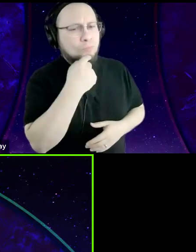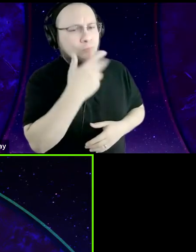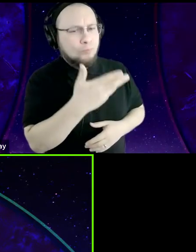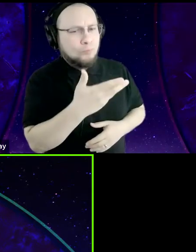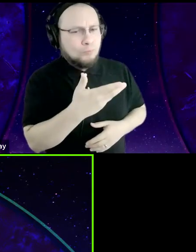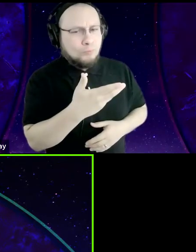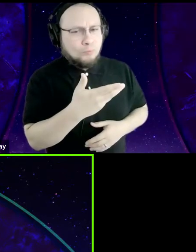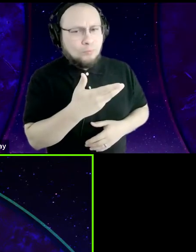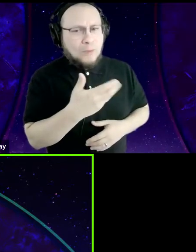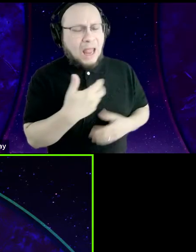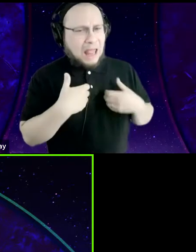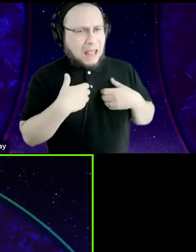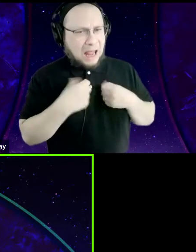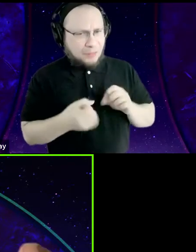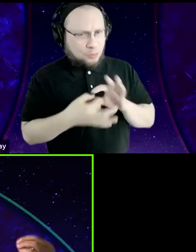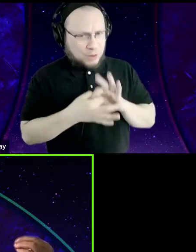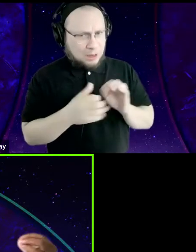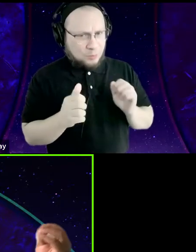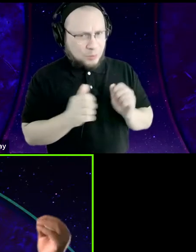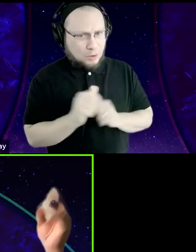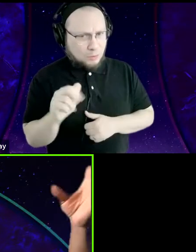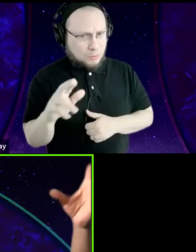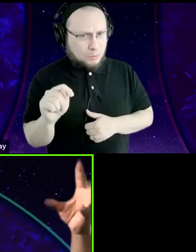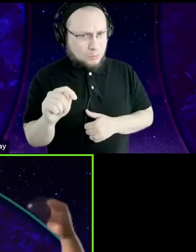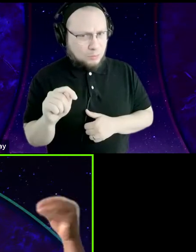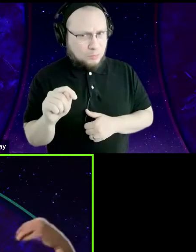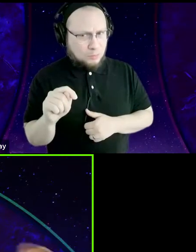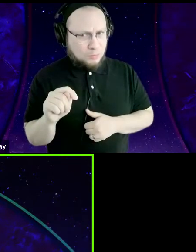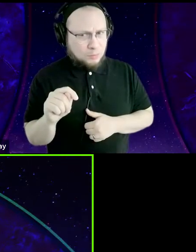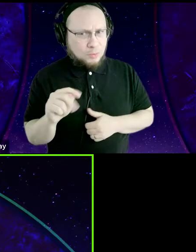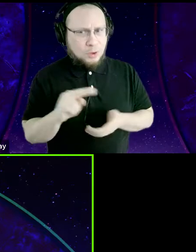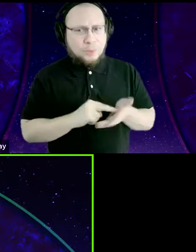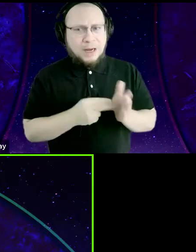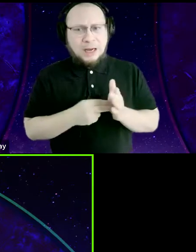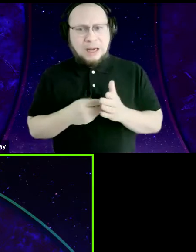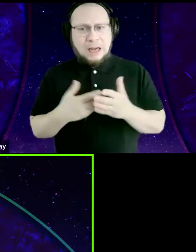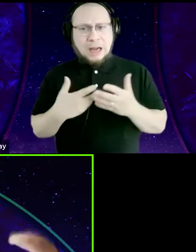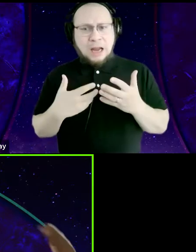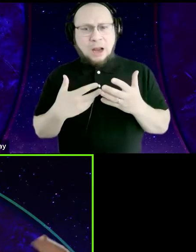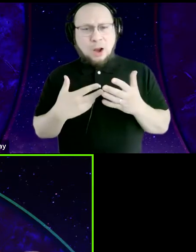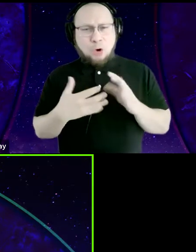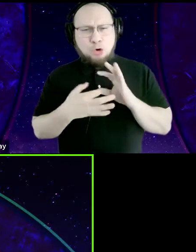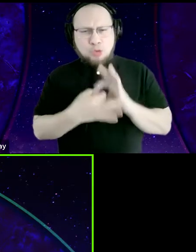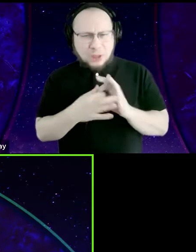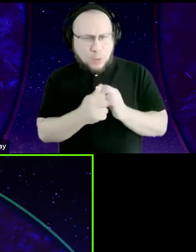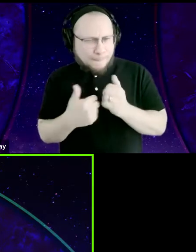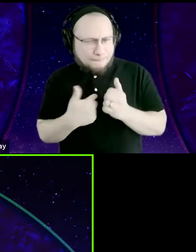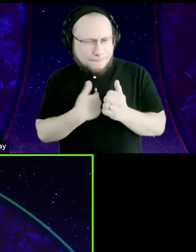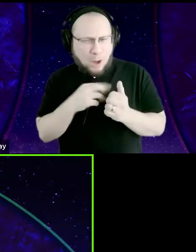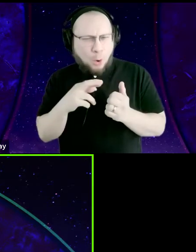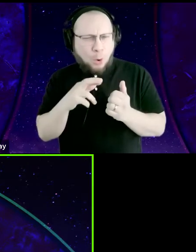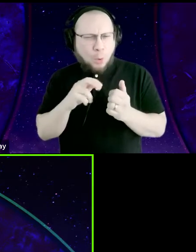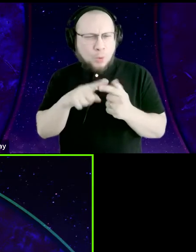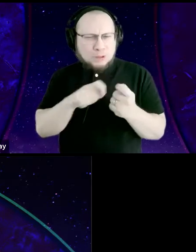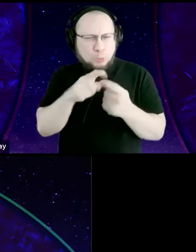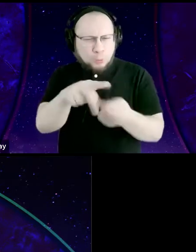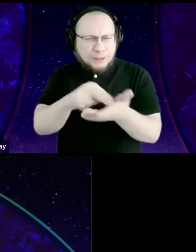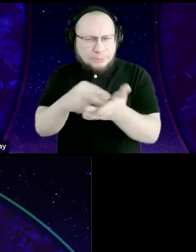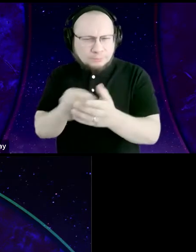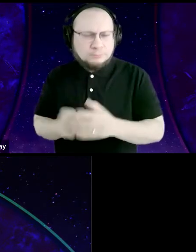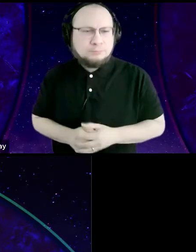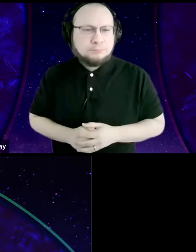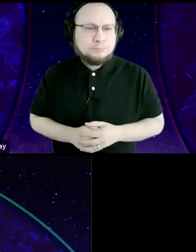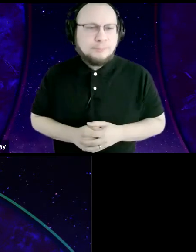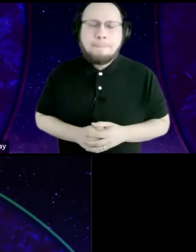said that has a healthy relationship with an artist, like someone having a healthy relationship with me, or how to have a healthy relationship with me?